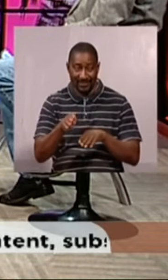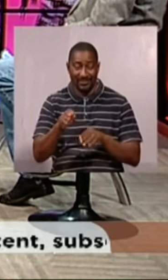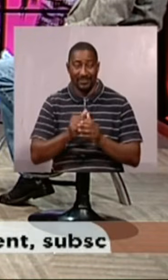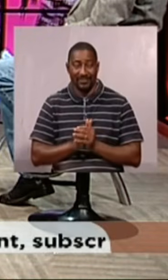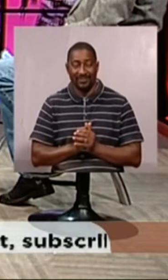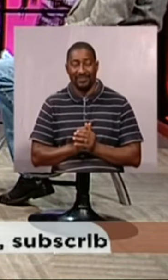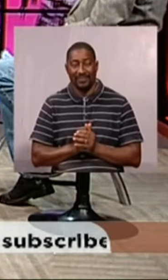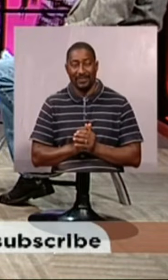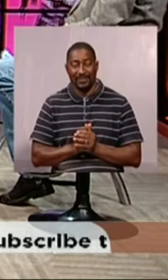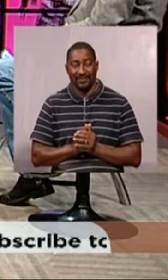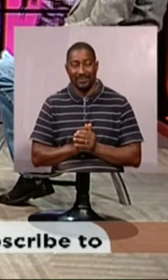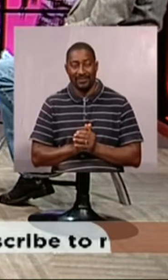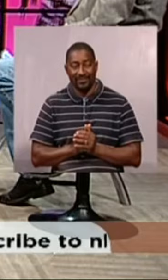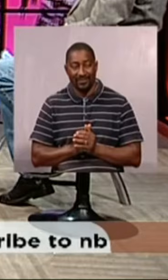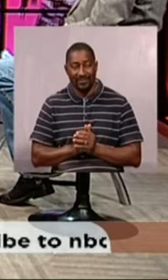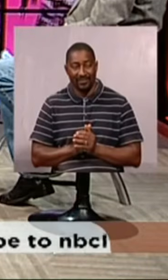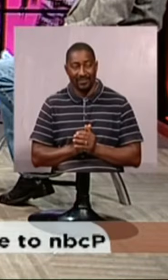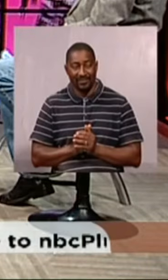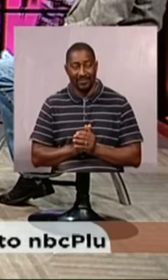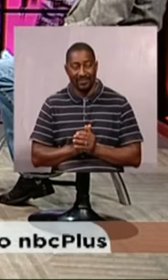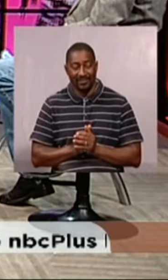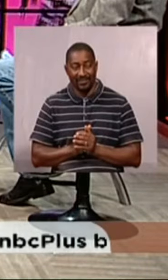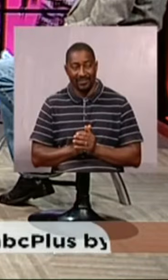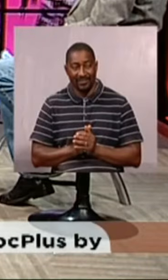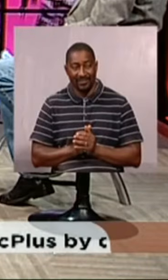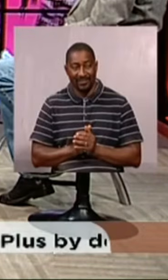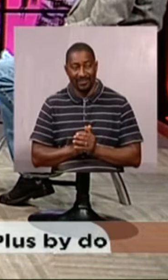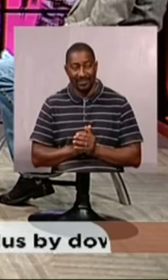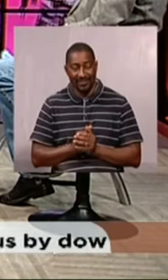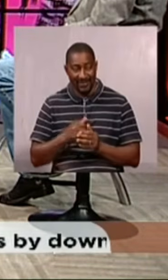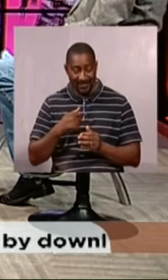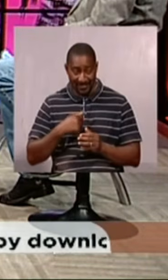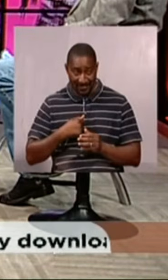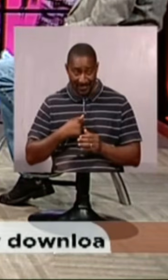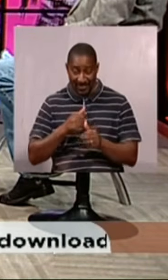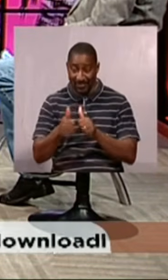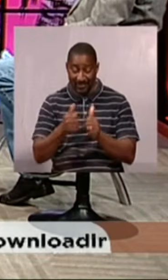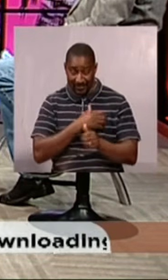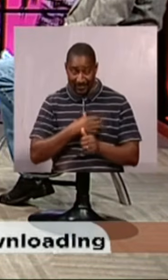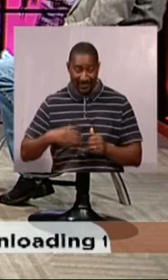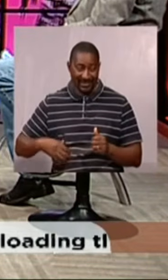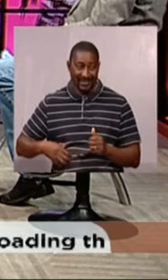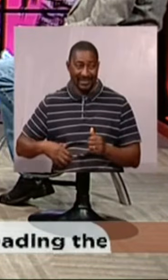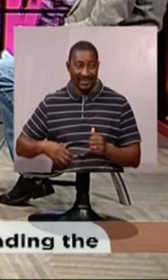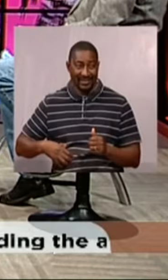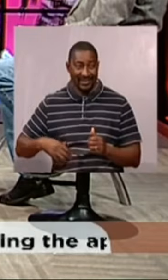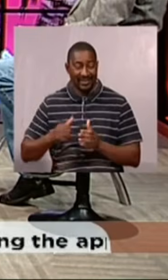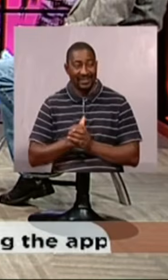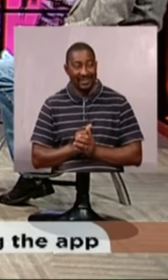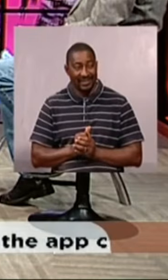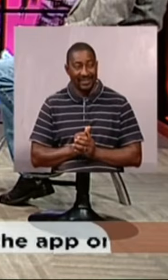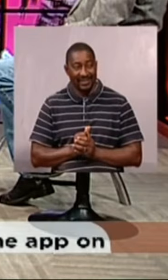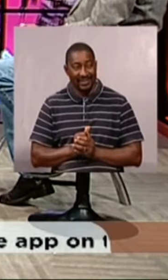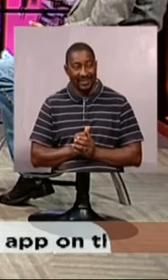say, their party itself. Let's simplify that. If I'm running for president, for example, and obviously